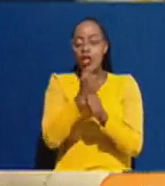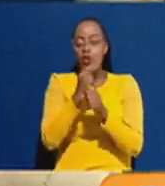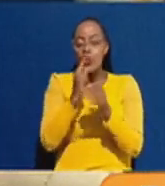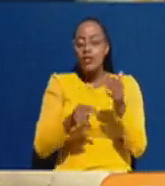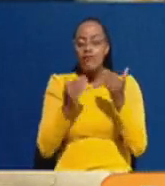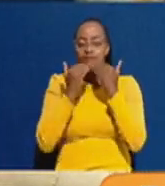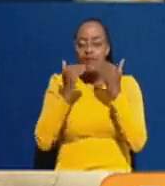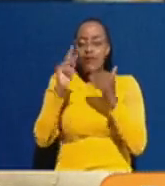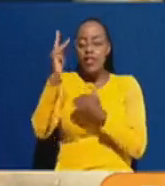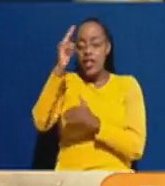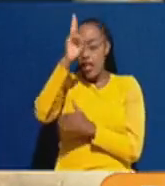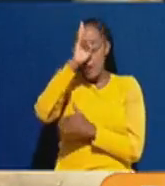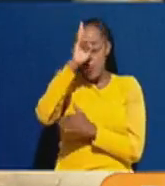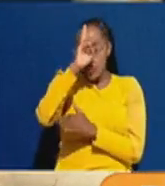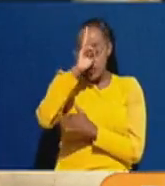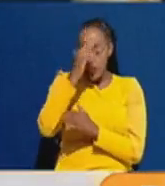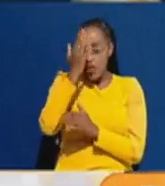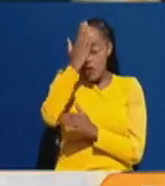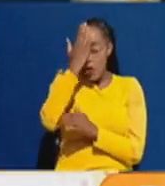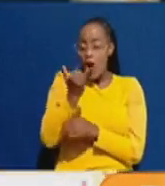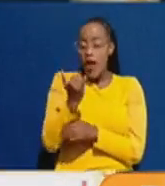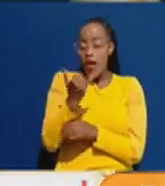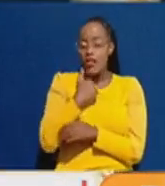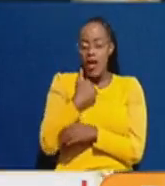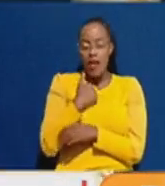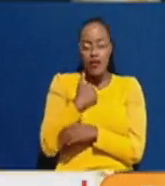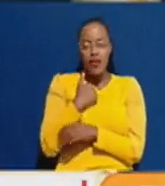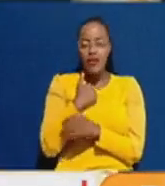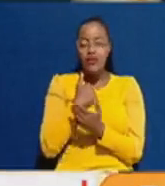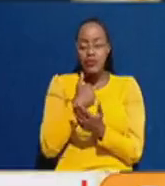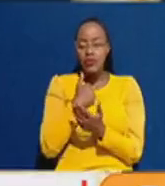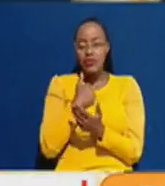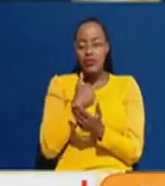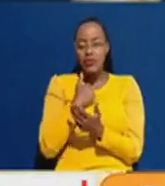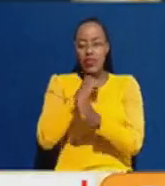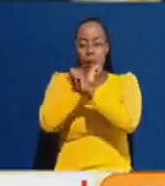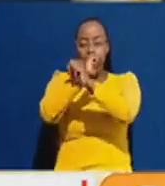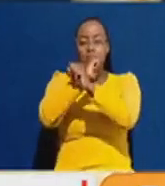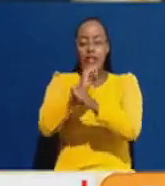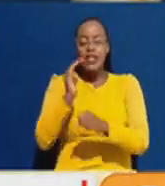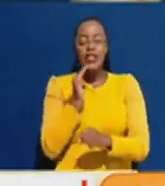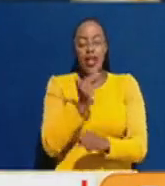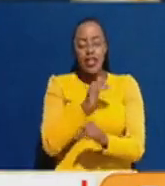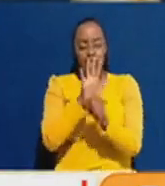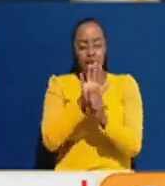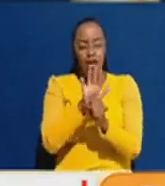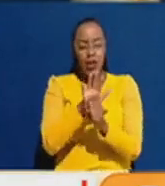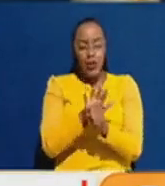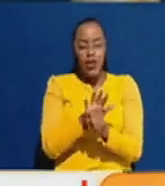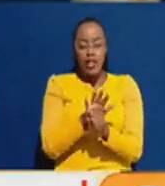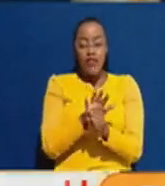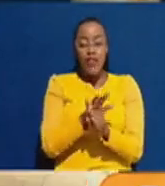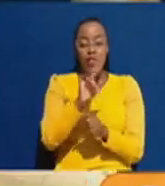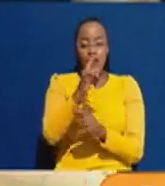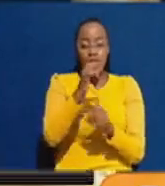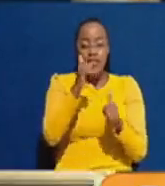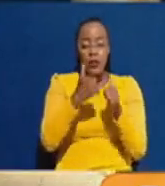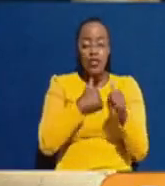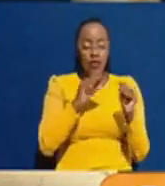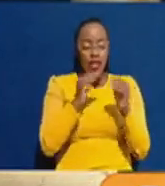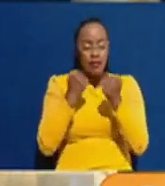the Kenyan police force for their extreme protection of us, the fastness that they